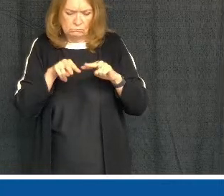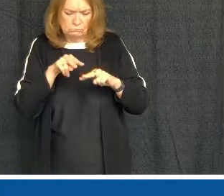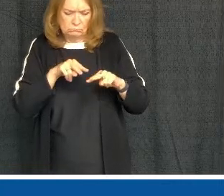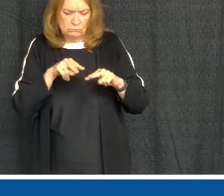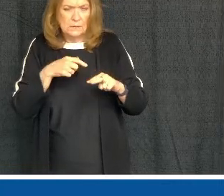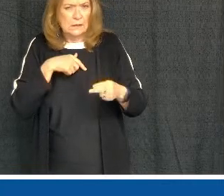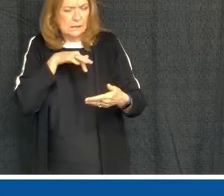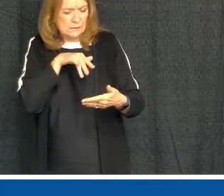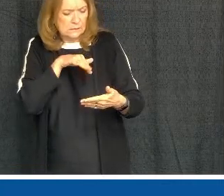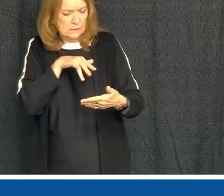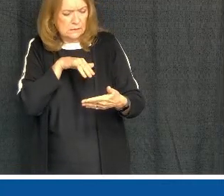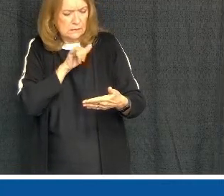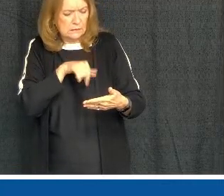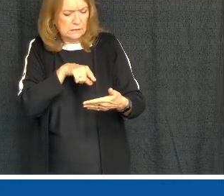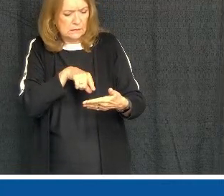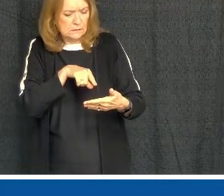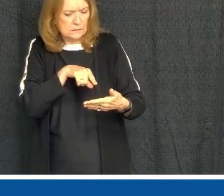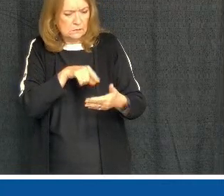studied it with